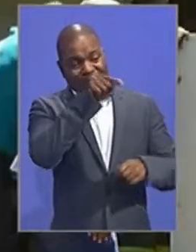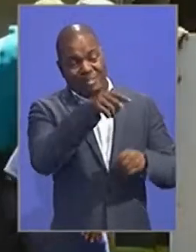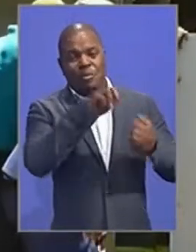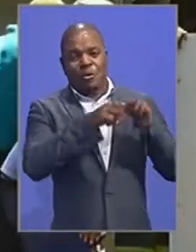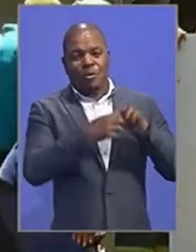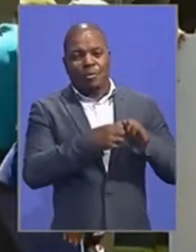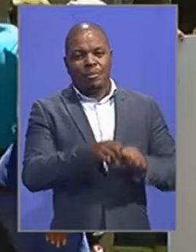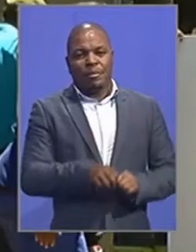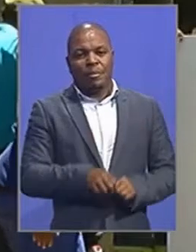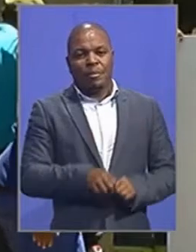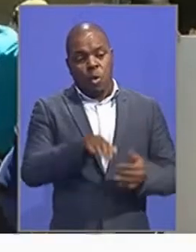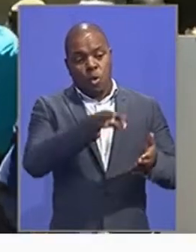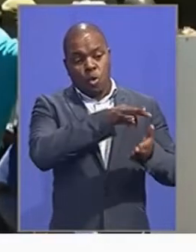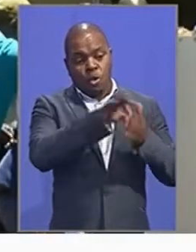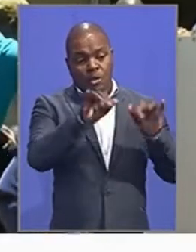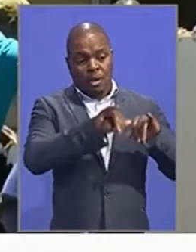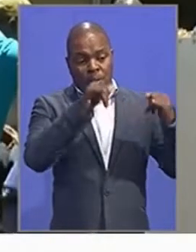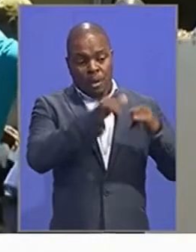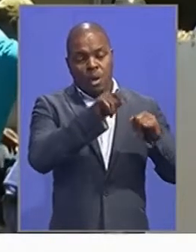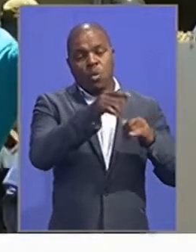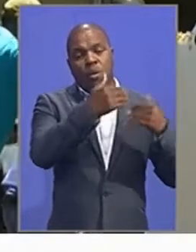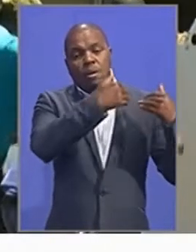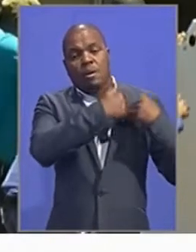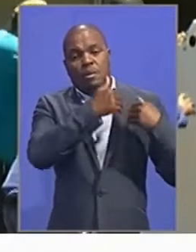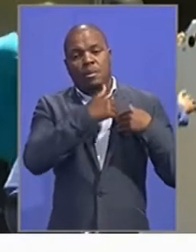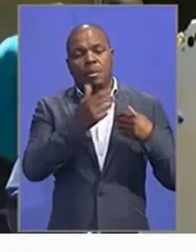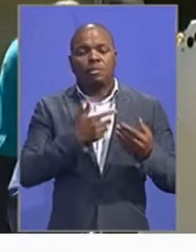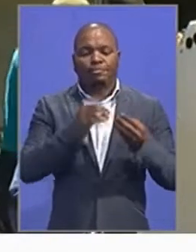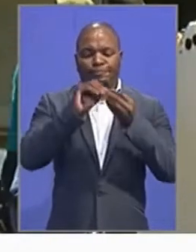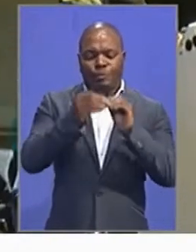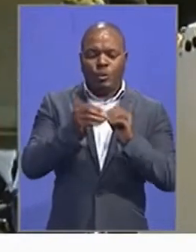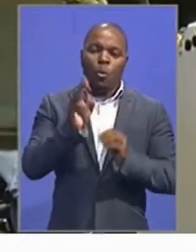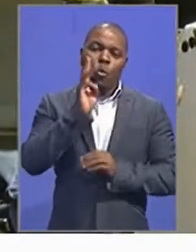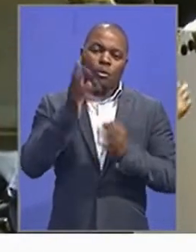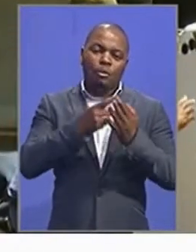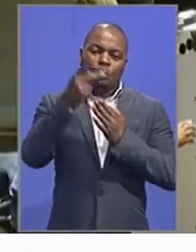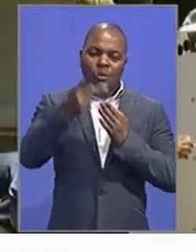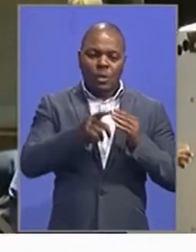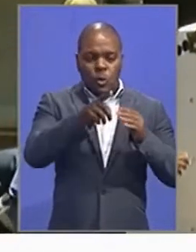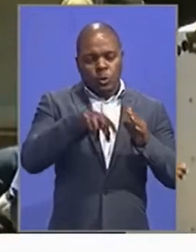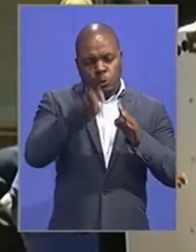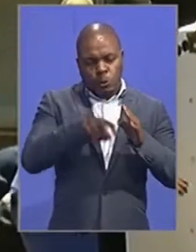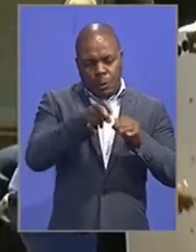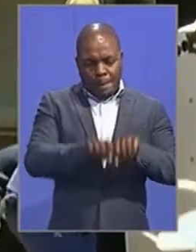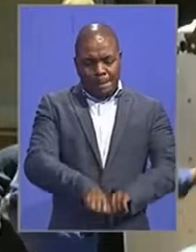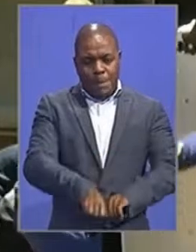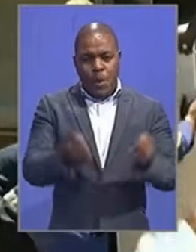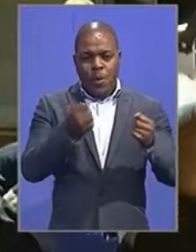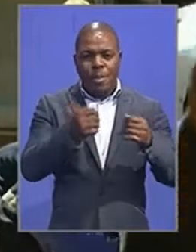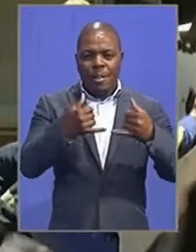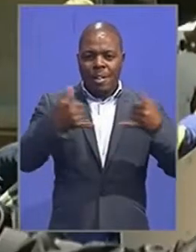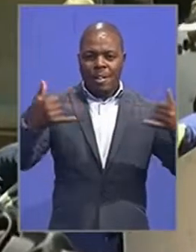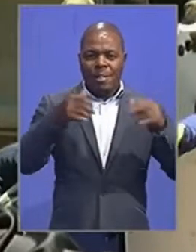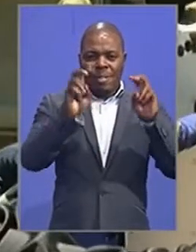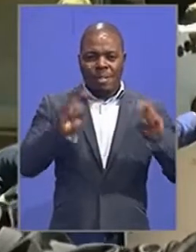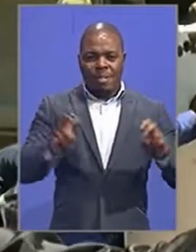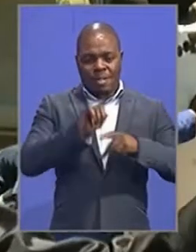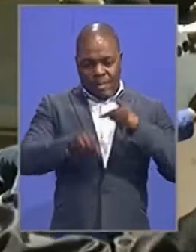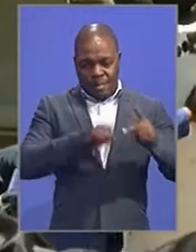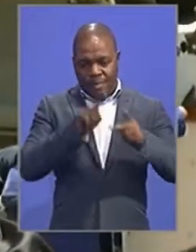in busy ka go implementa a water project we la khata a power cable as a result go ile ga feletsa go nna le fault